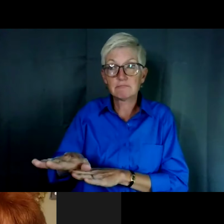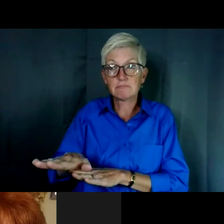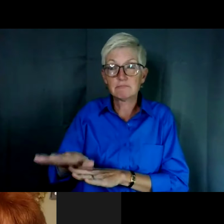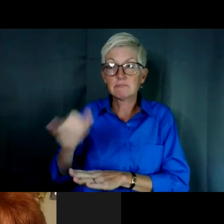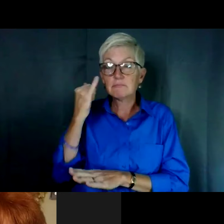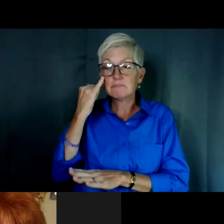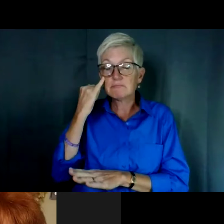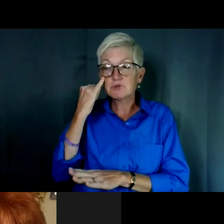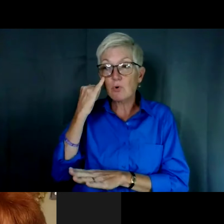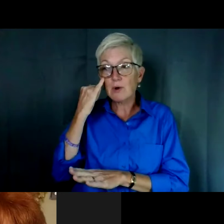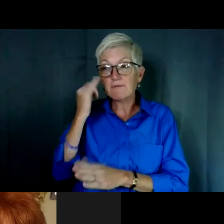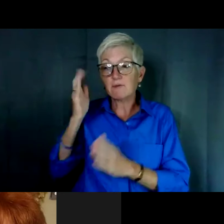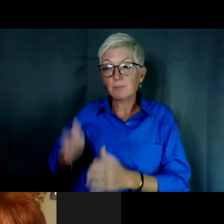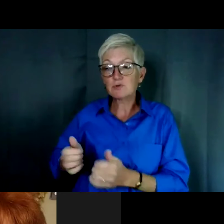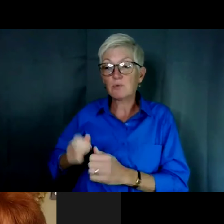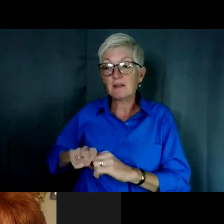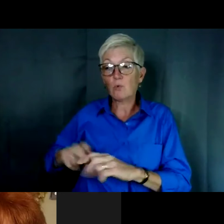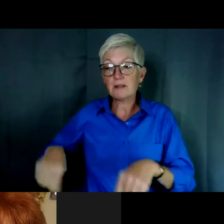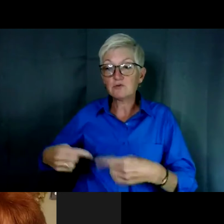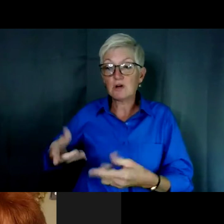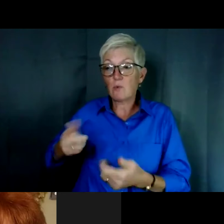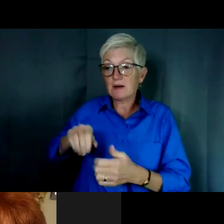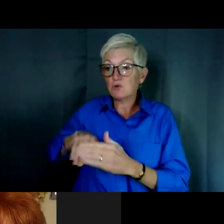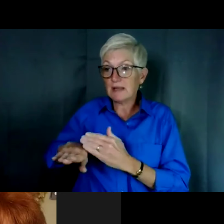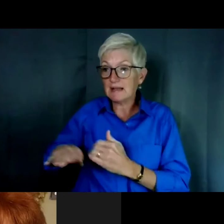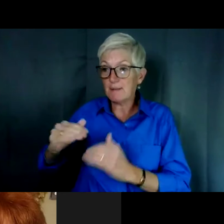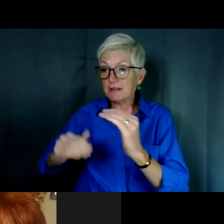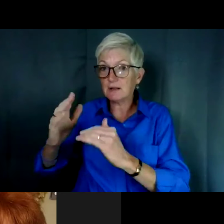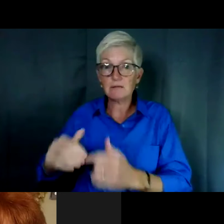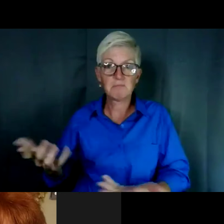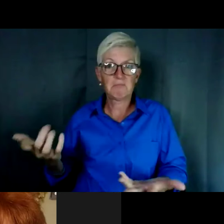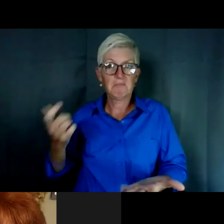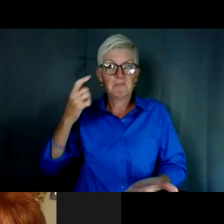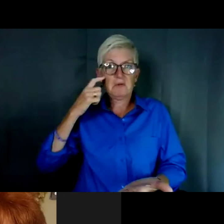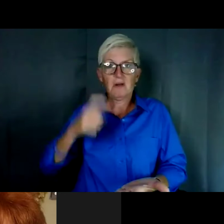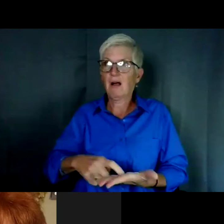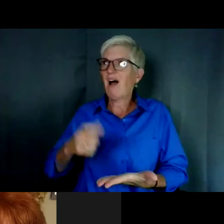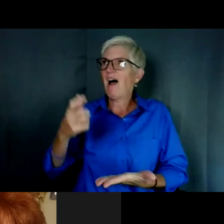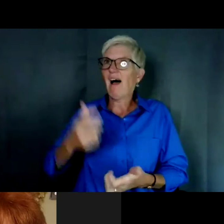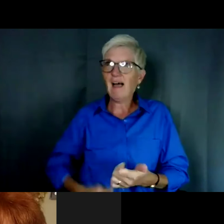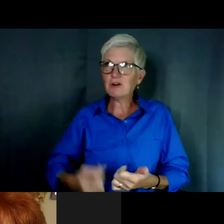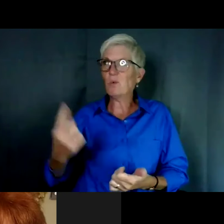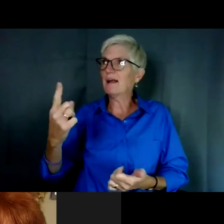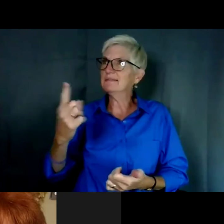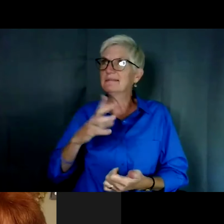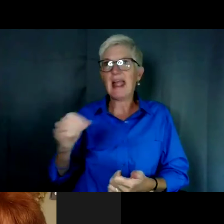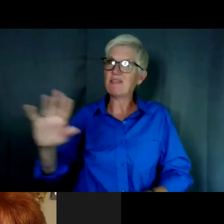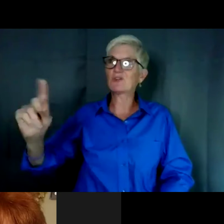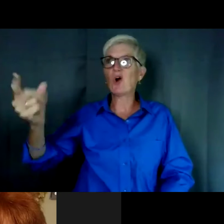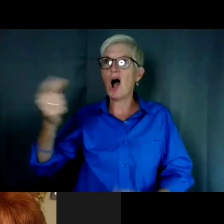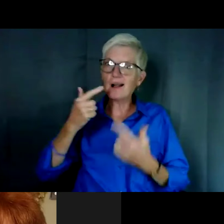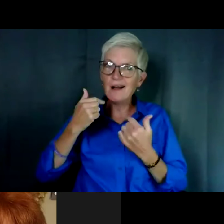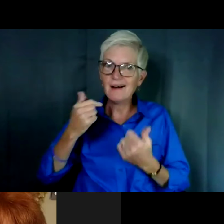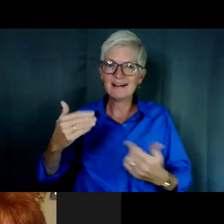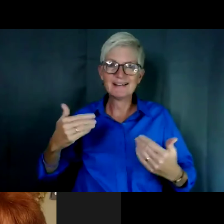wheelchair be able to access a building. Well, everybody and their, you know, I was going to say their dog, serve as